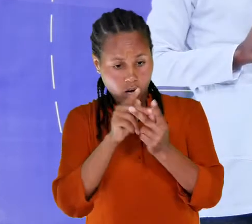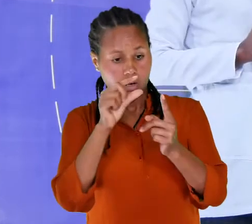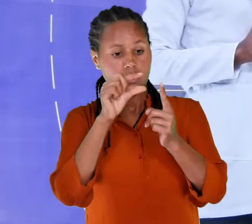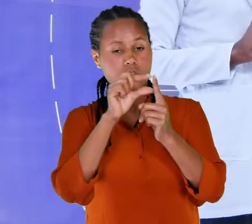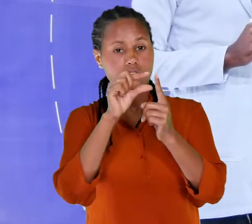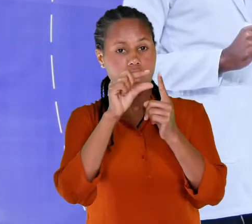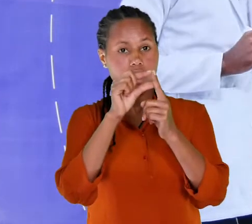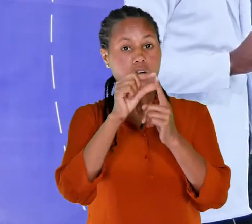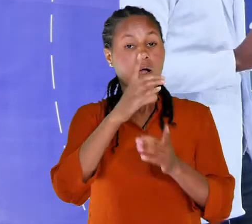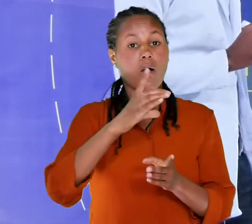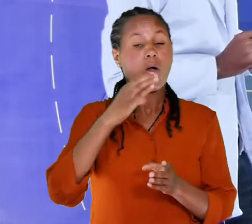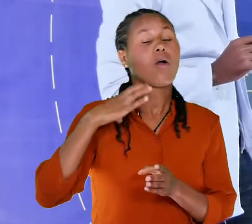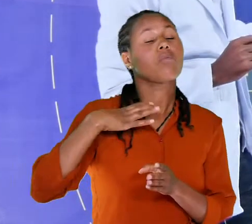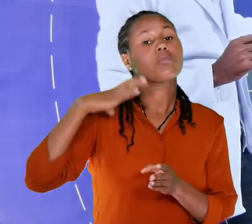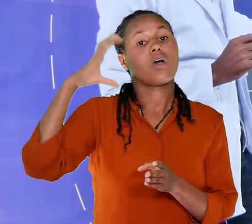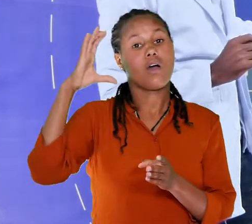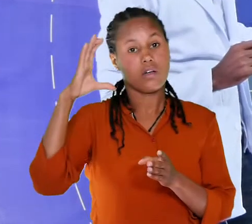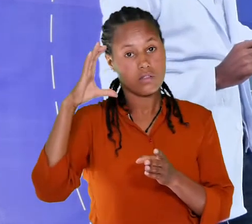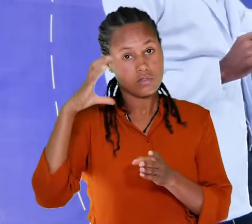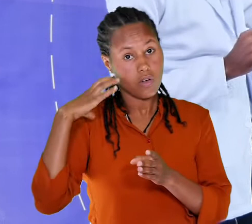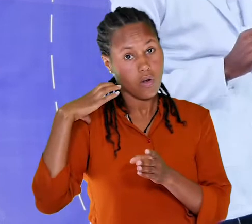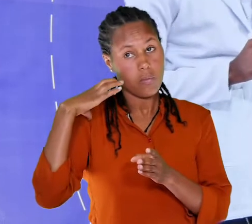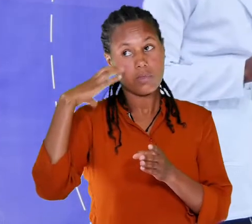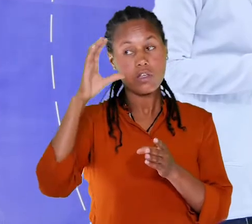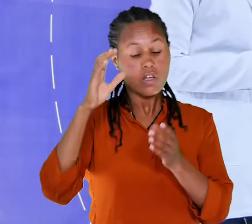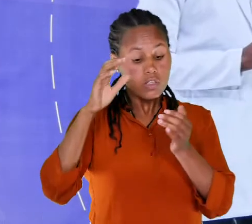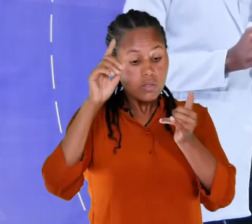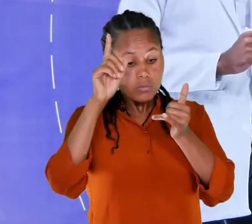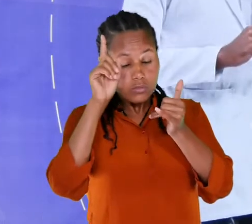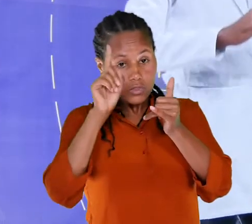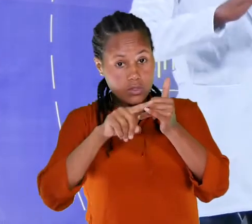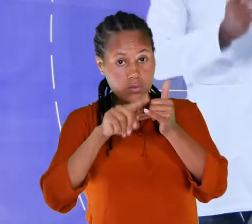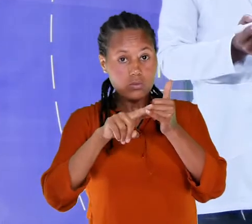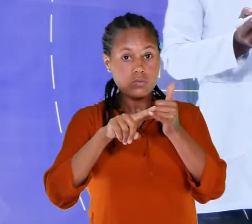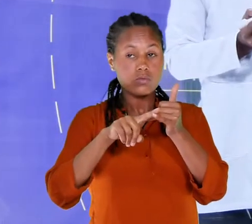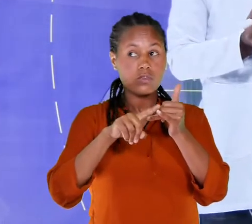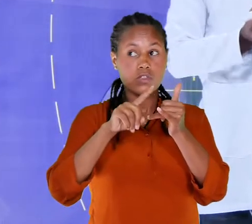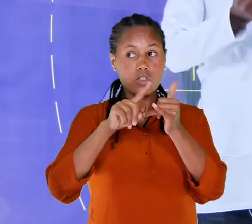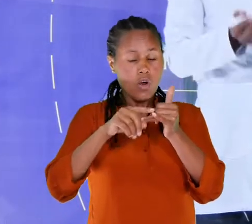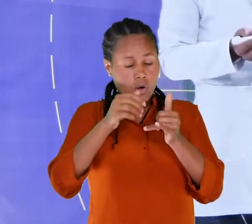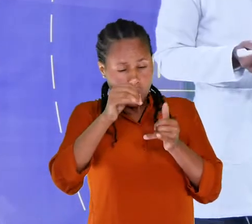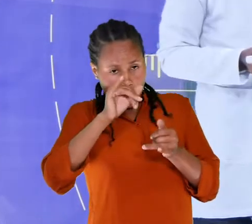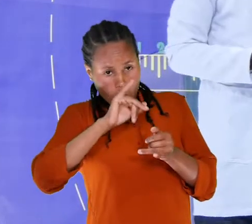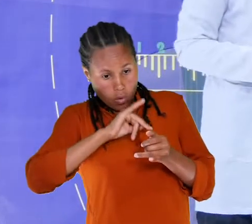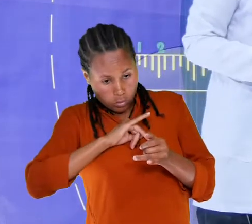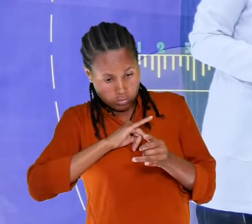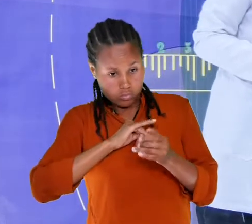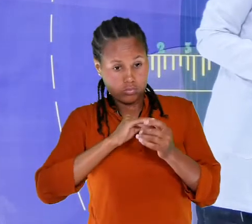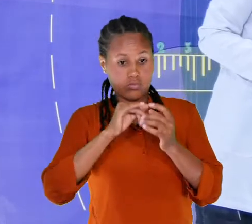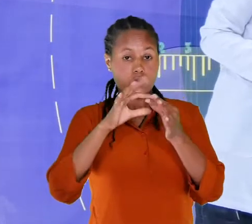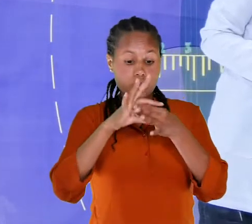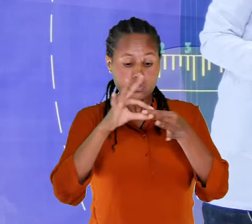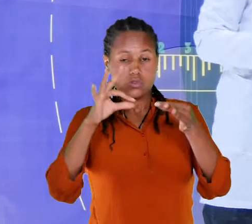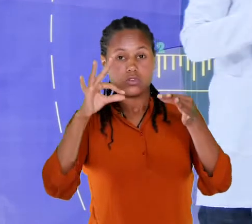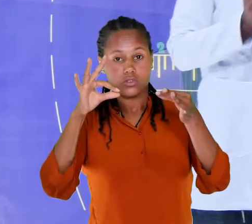letters. Here at the last, you are going to write your own sentence using